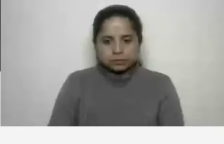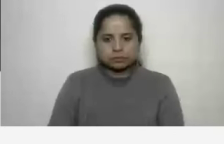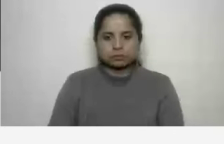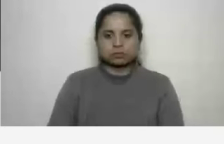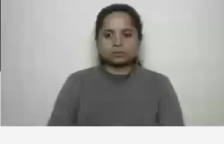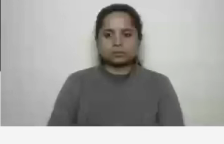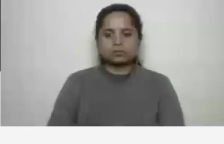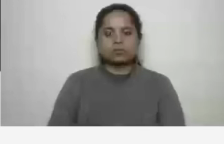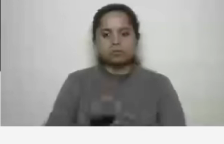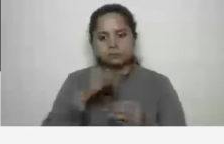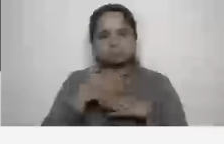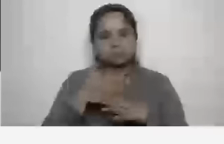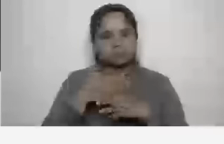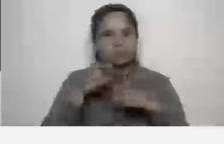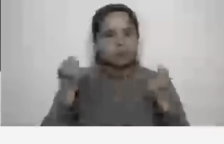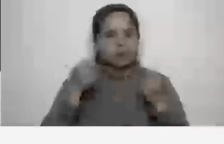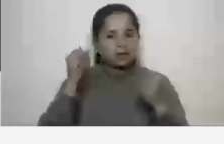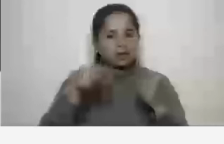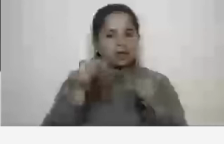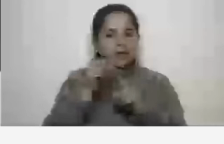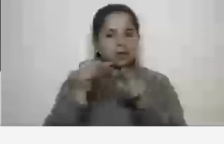So do share the activities on the Padlet.